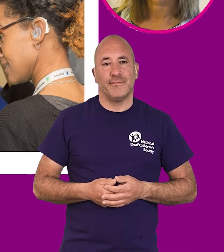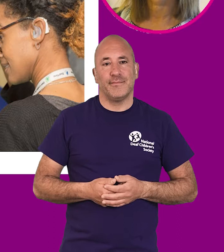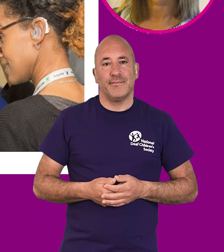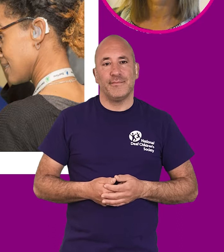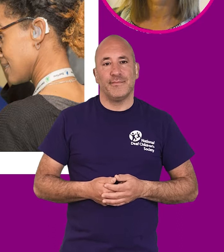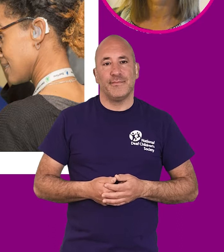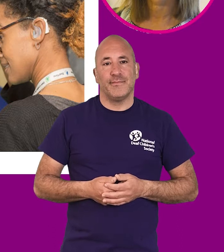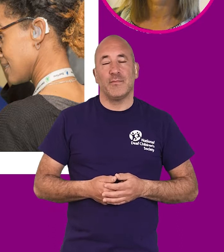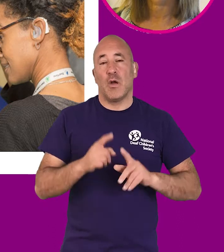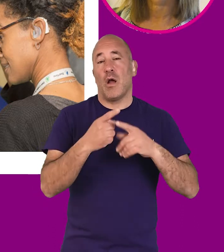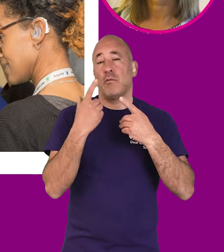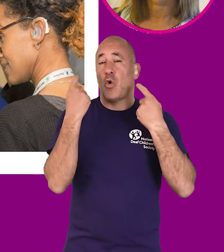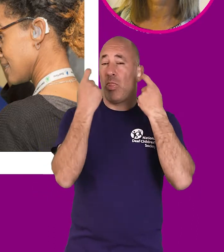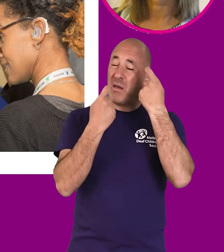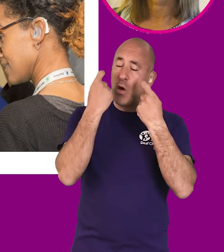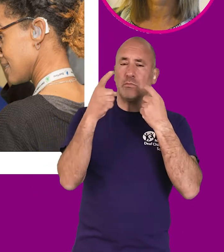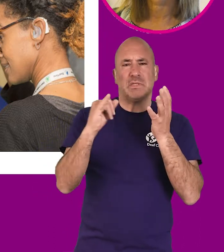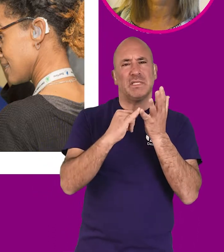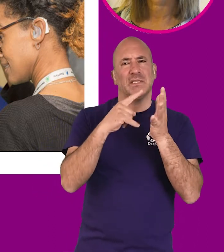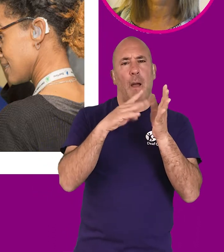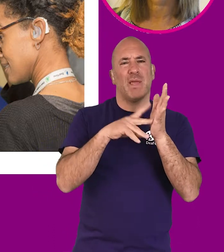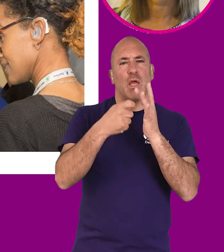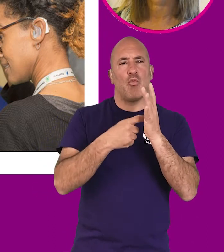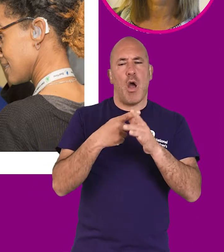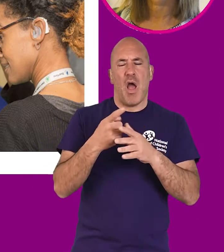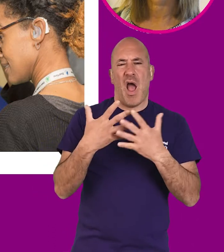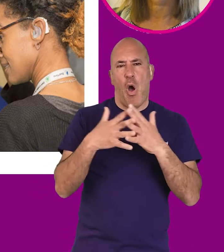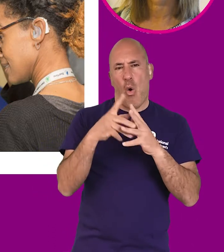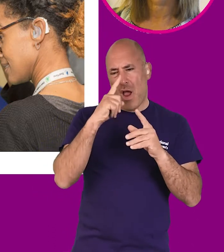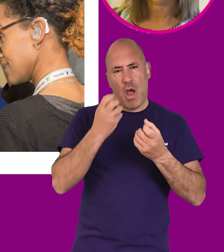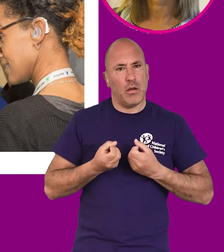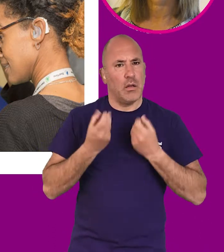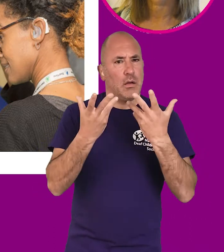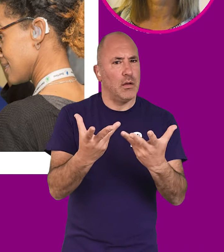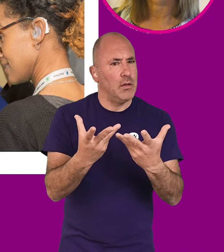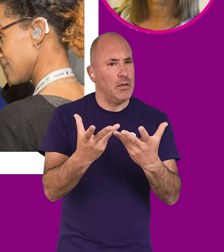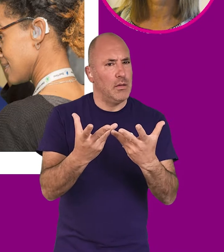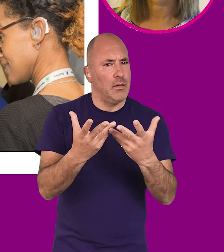It's also worth thinking about how Samira might be able to contribute.